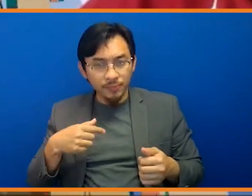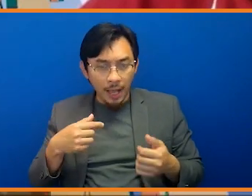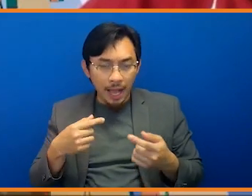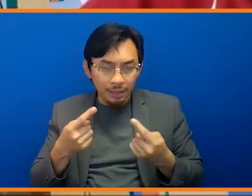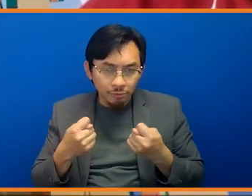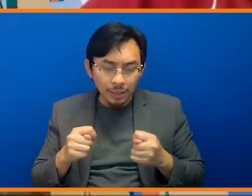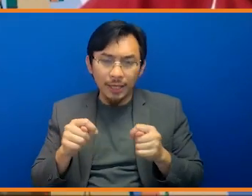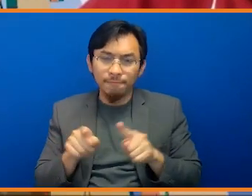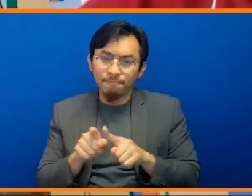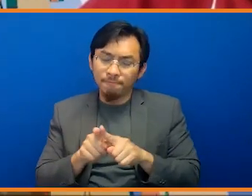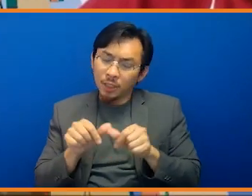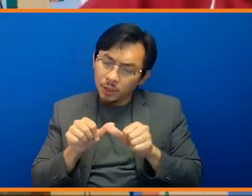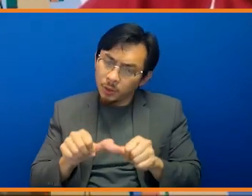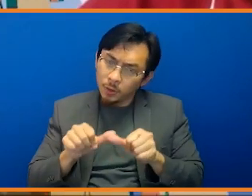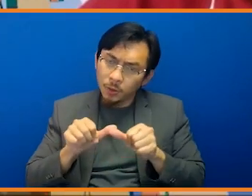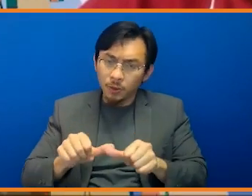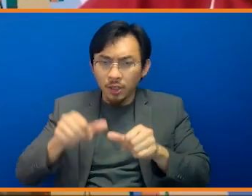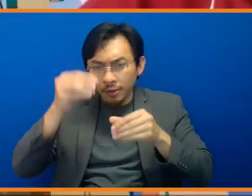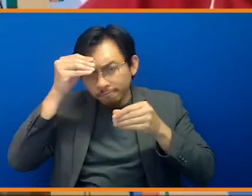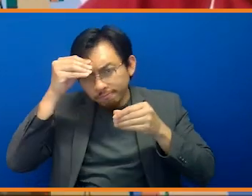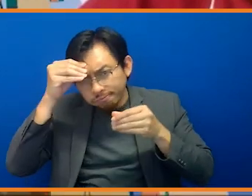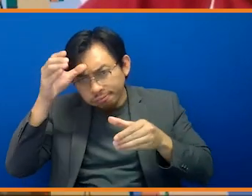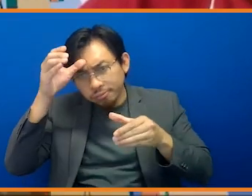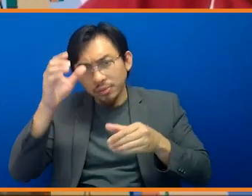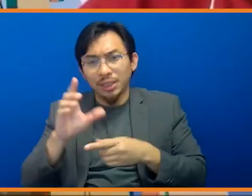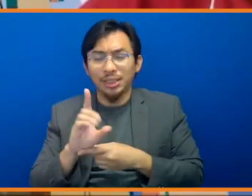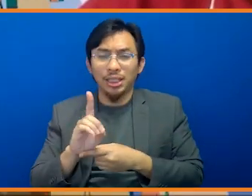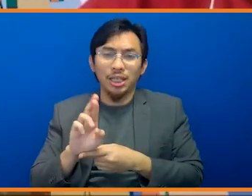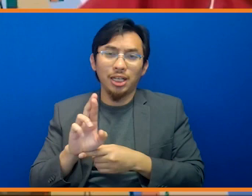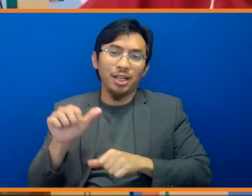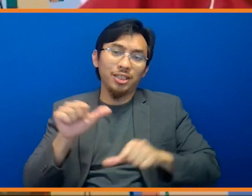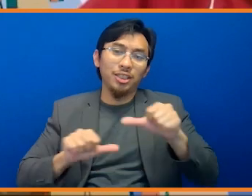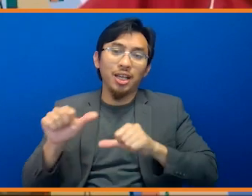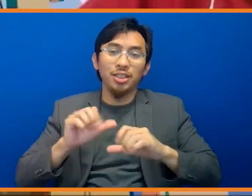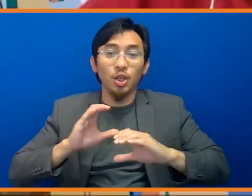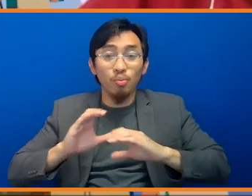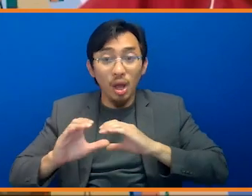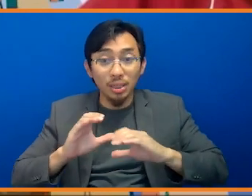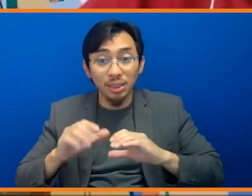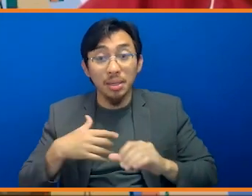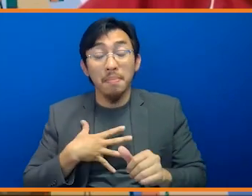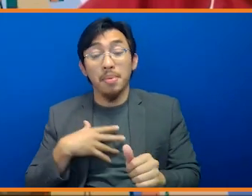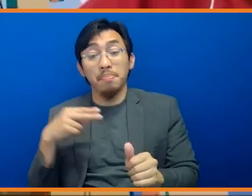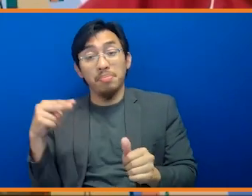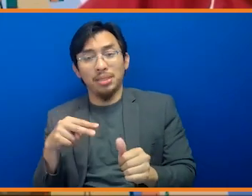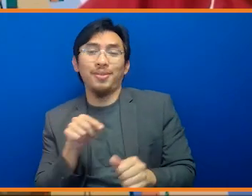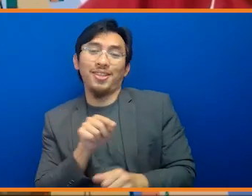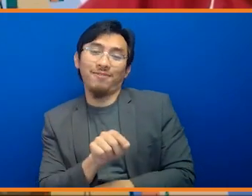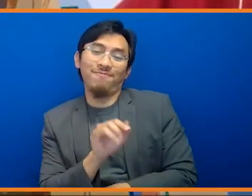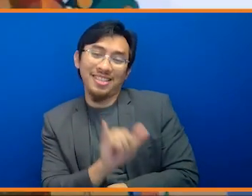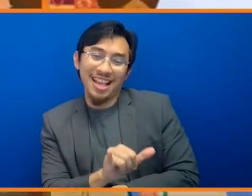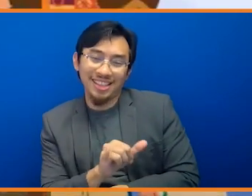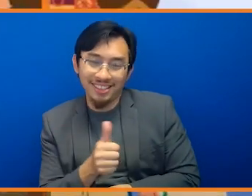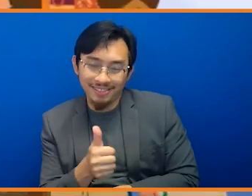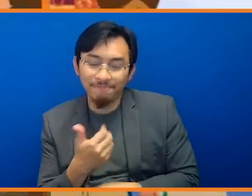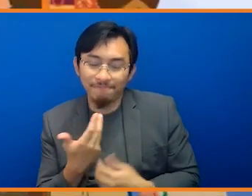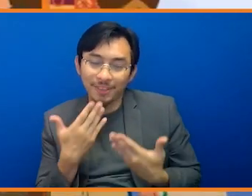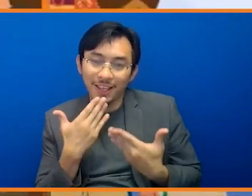continue to expand throughout the science communications. So that's my perspective. Thank you so much.